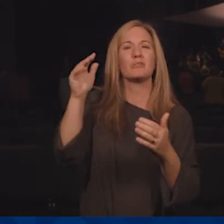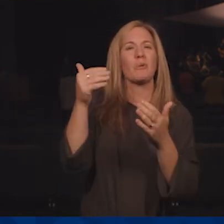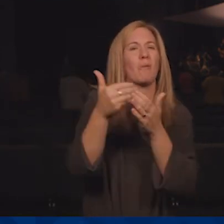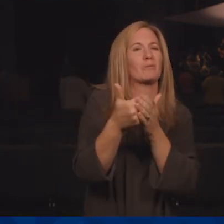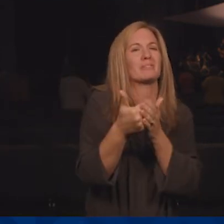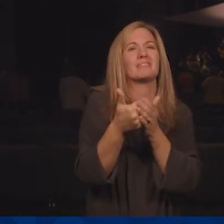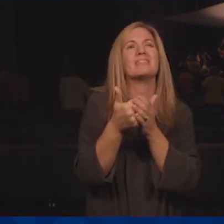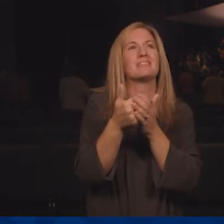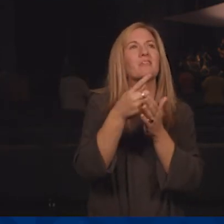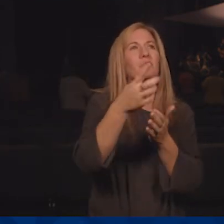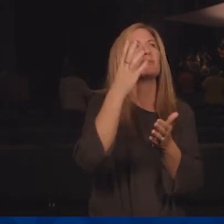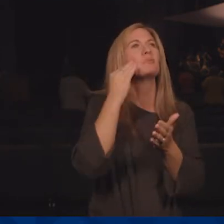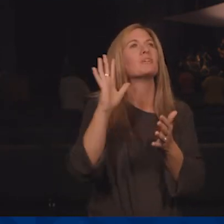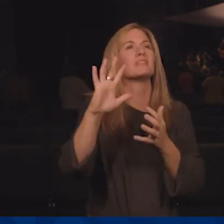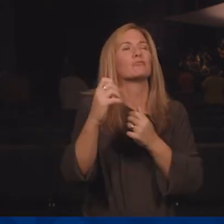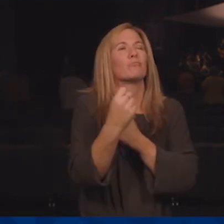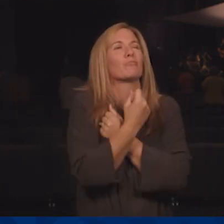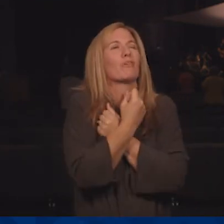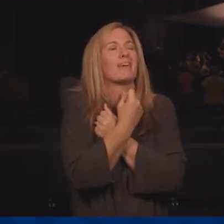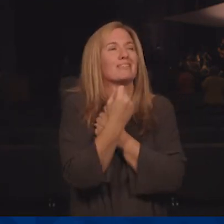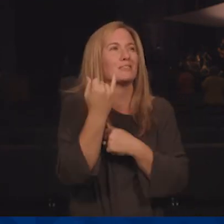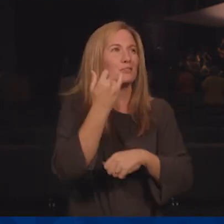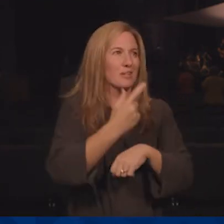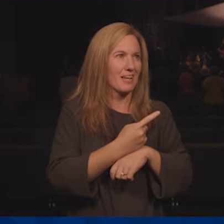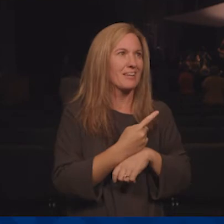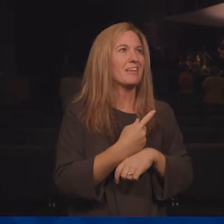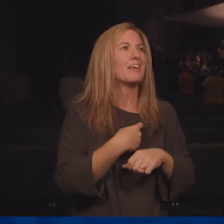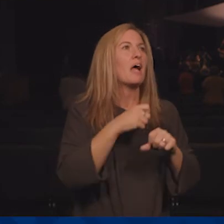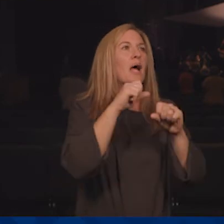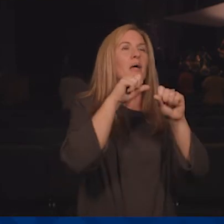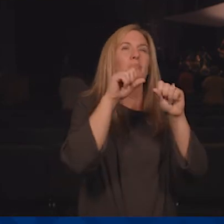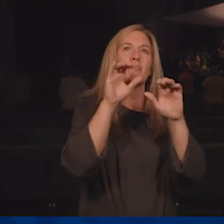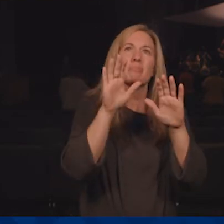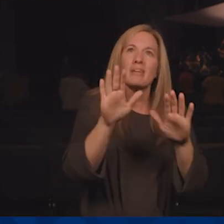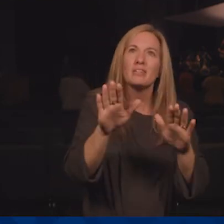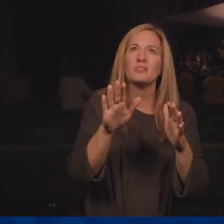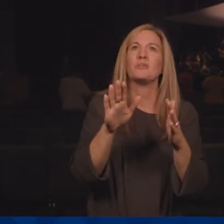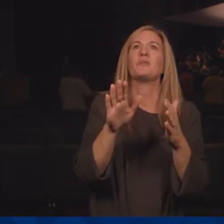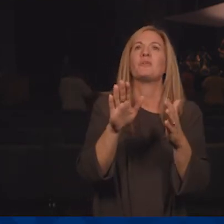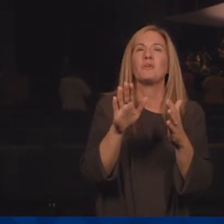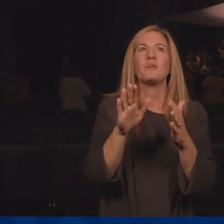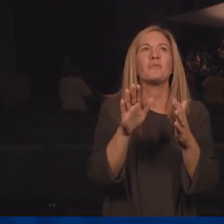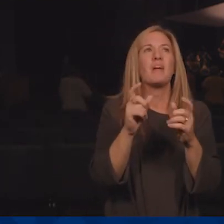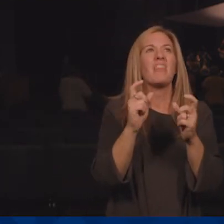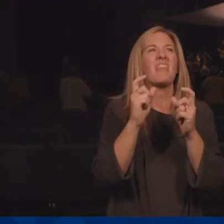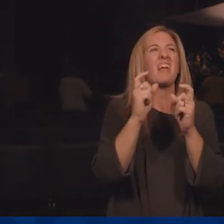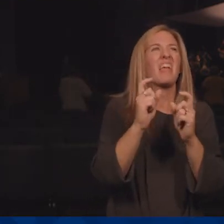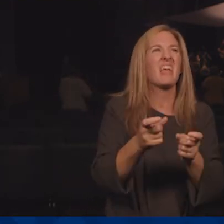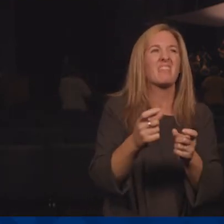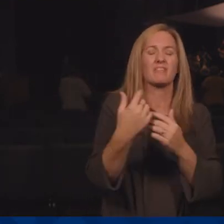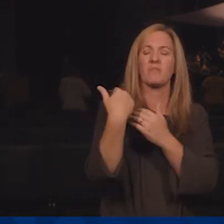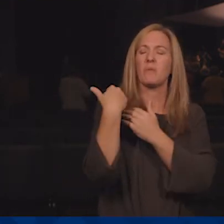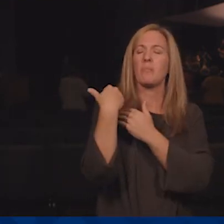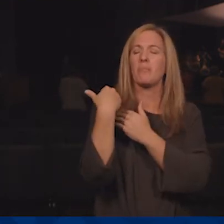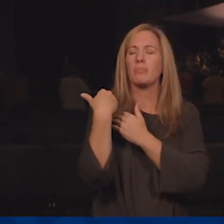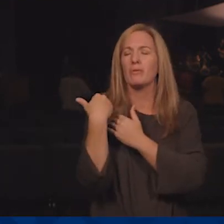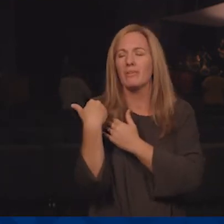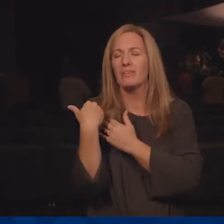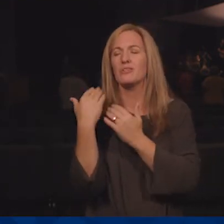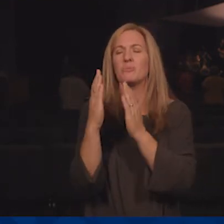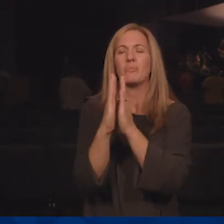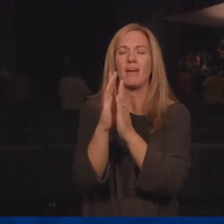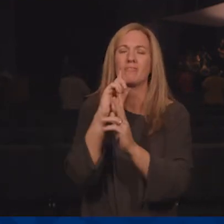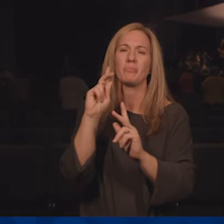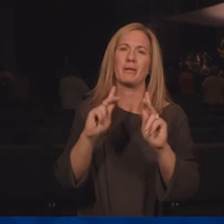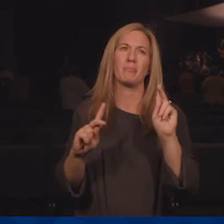you today. And I bless you with the gift of the burden to pray for people. Pray that you